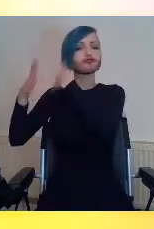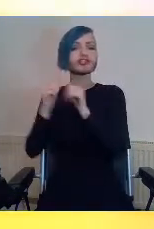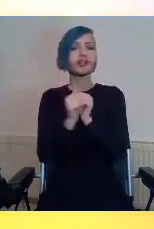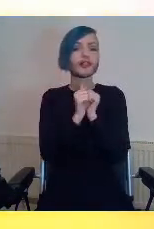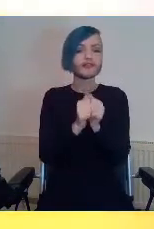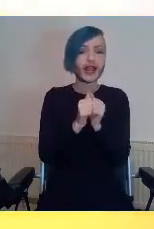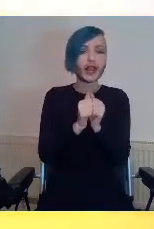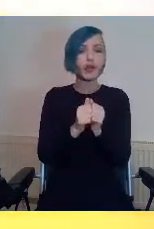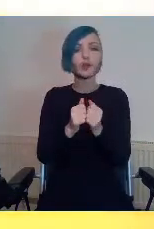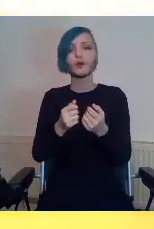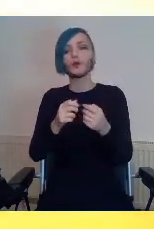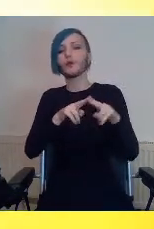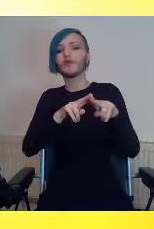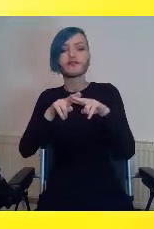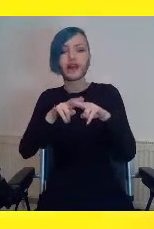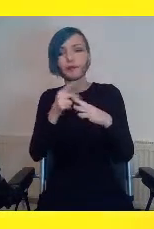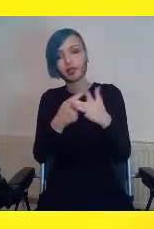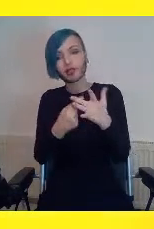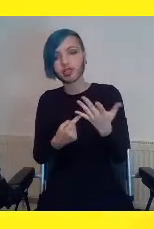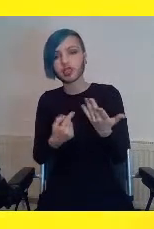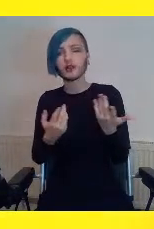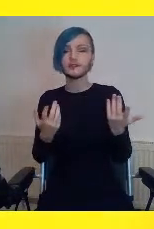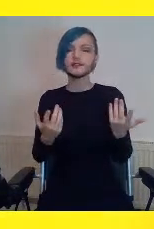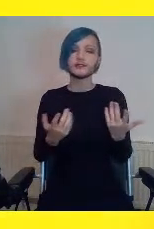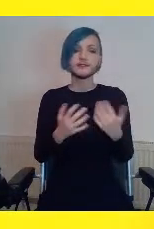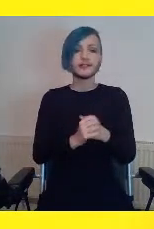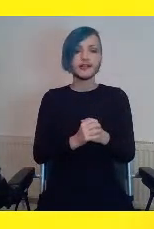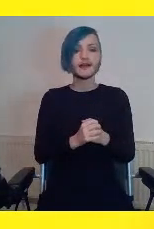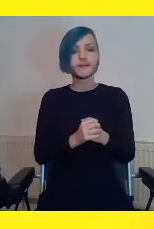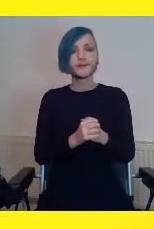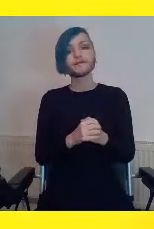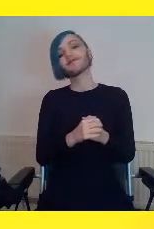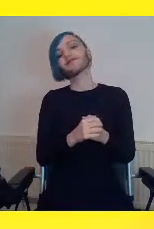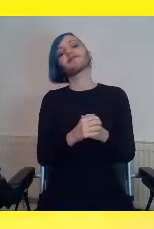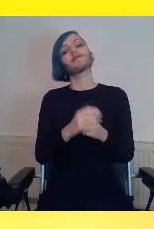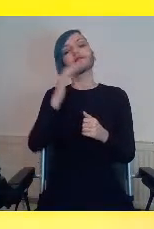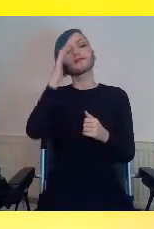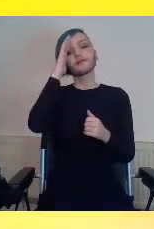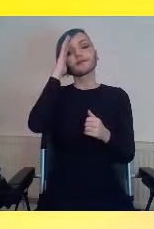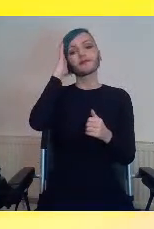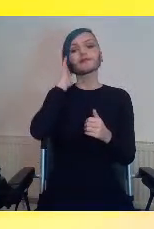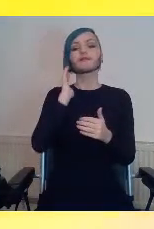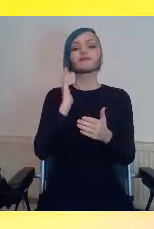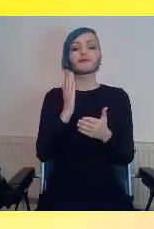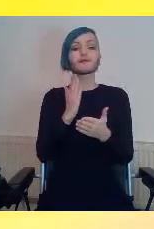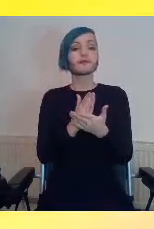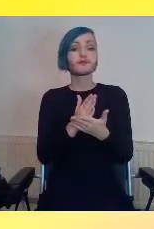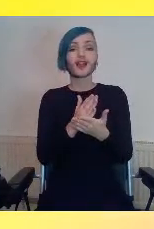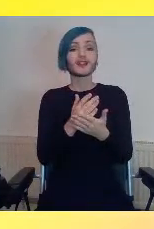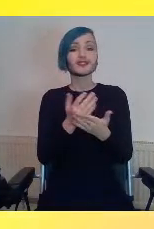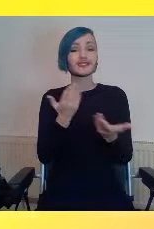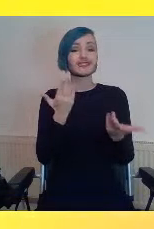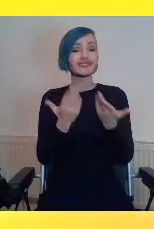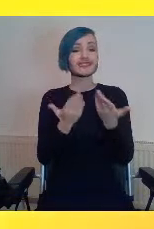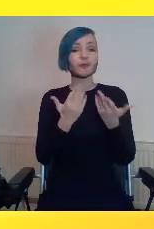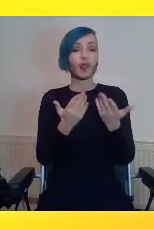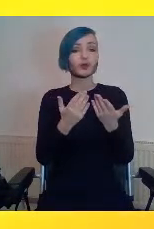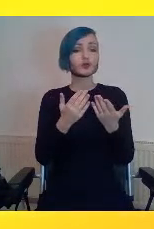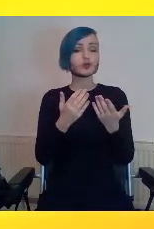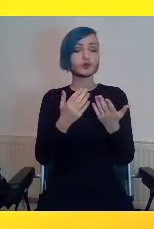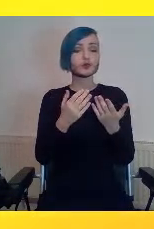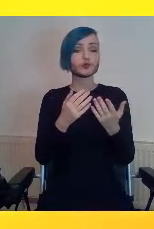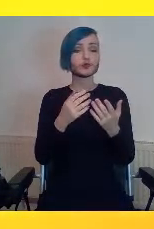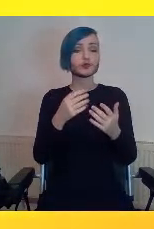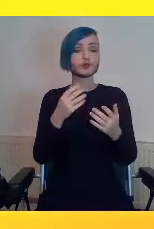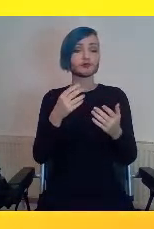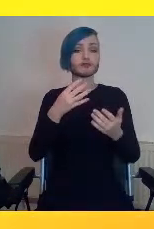It reminds very much, unfortunately, the rhetorics which was used in Germany in of the 20th